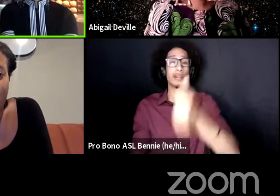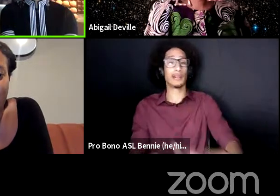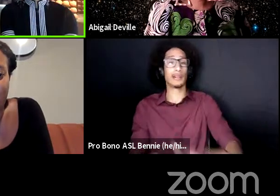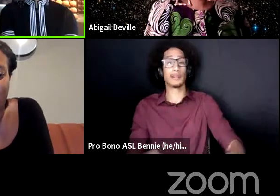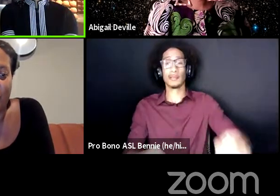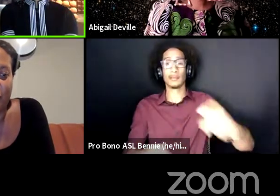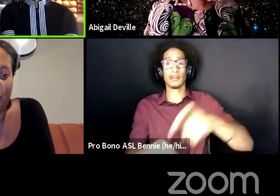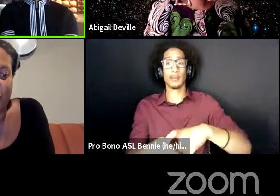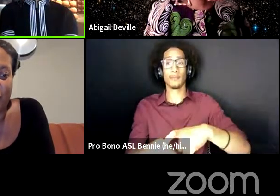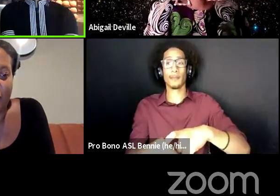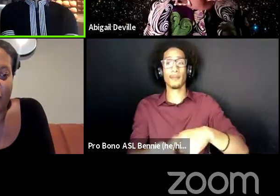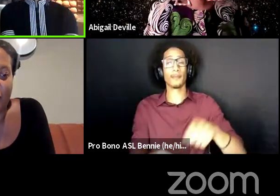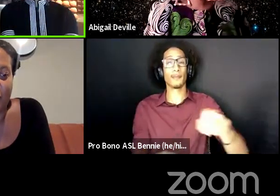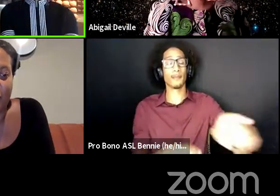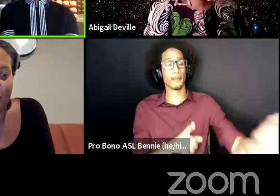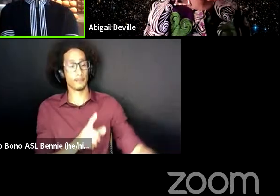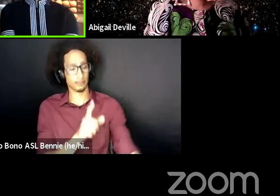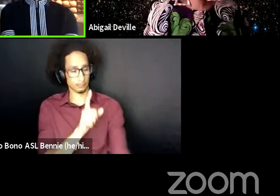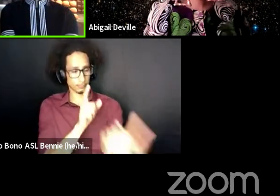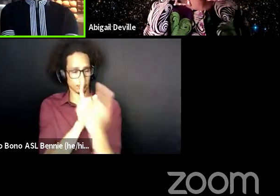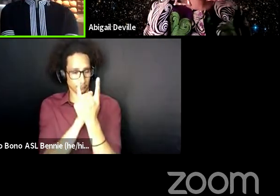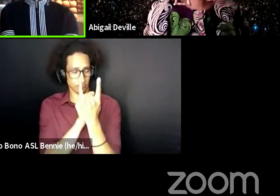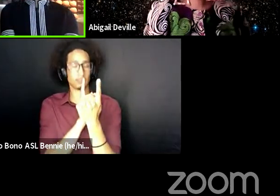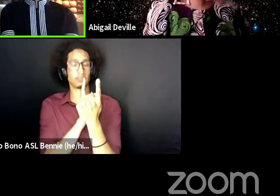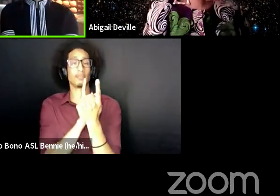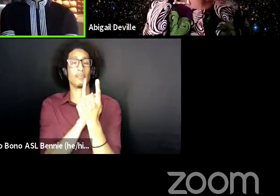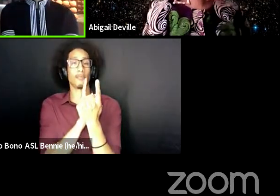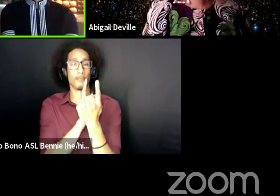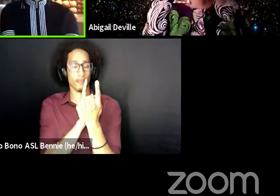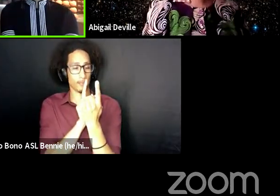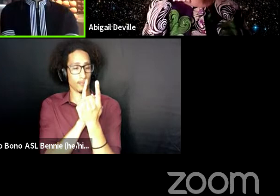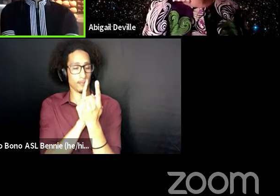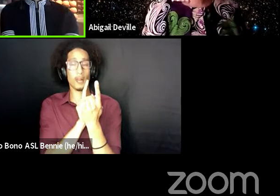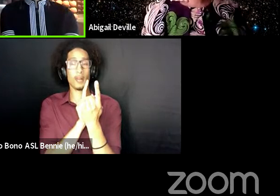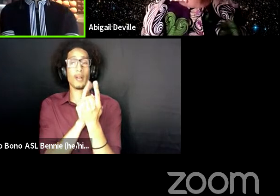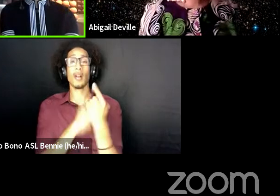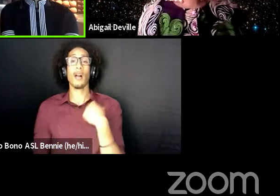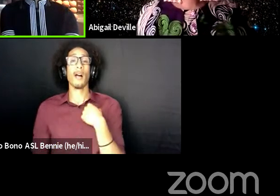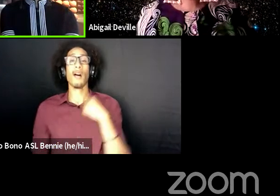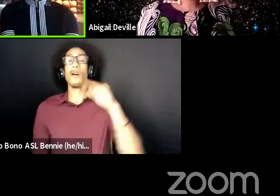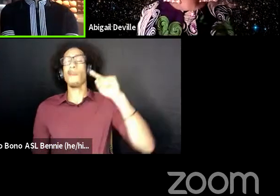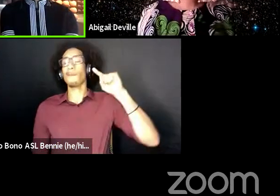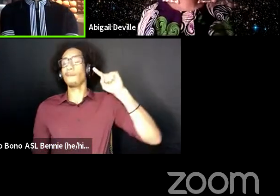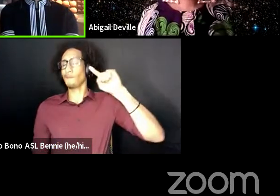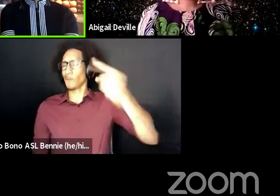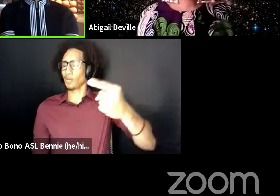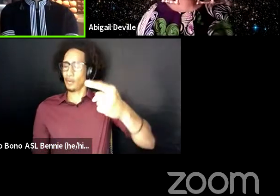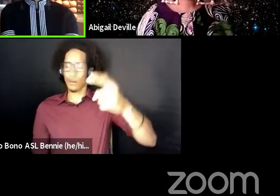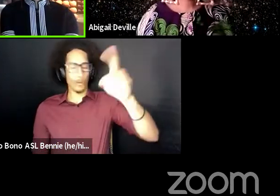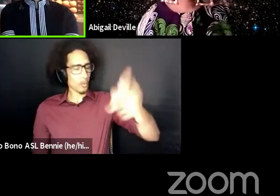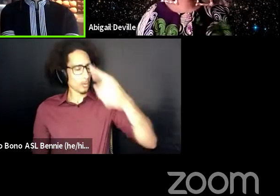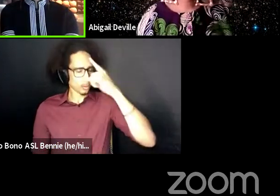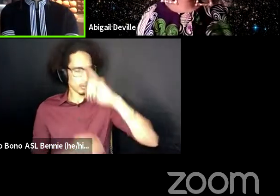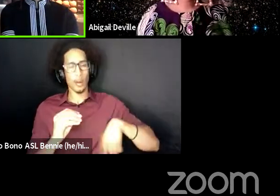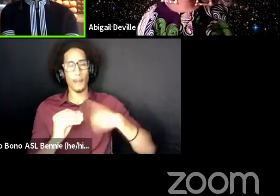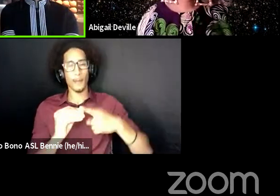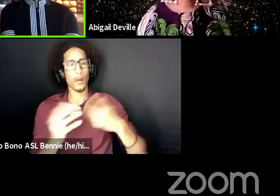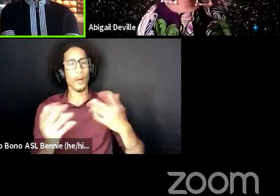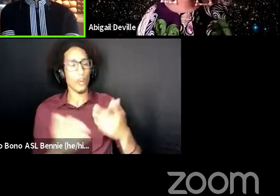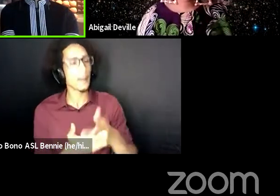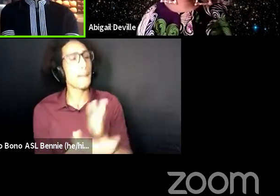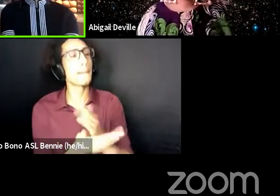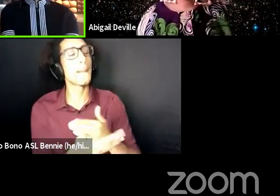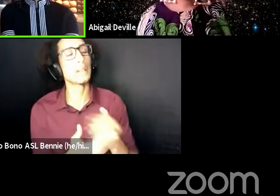we always say, first, we need to talk about the budget and what are you going to be doing for the artists? And if the artist, you know, is